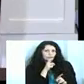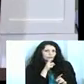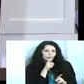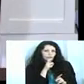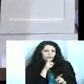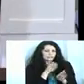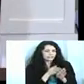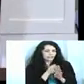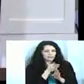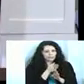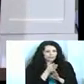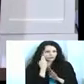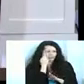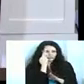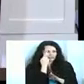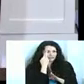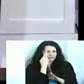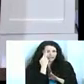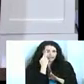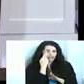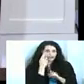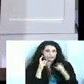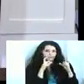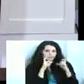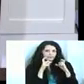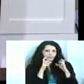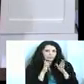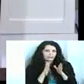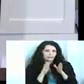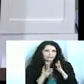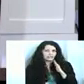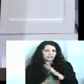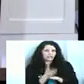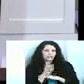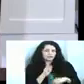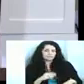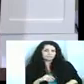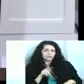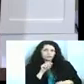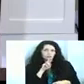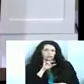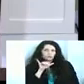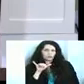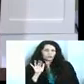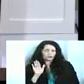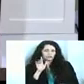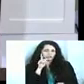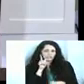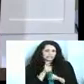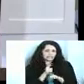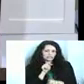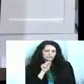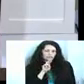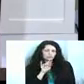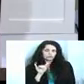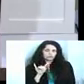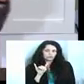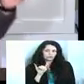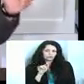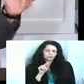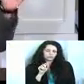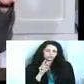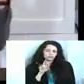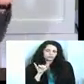main culprit for having the photographer here this morning. And that's Corrie Saucier. So Corrie is